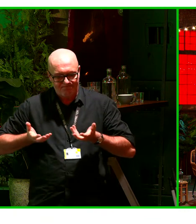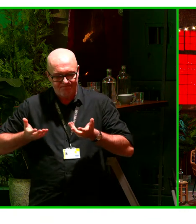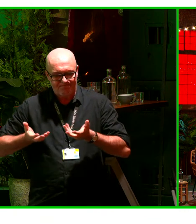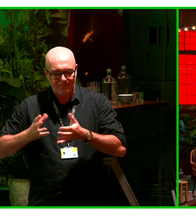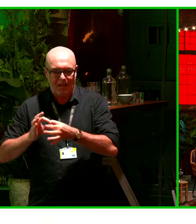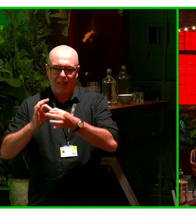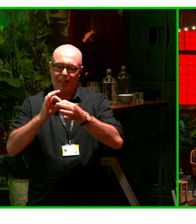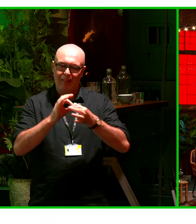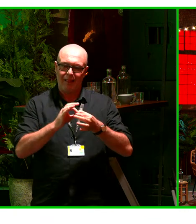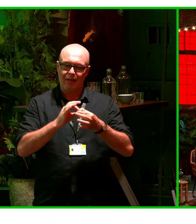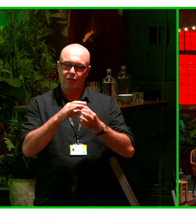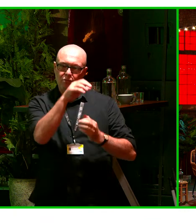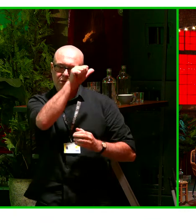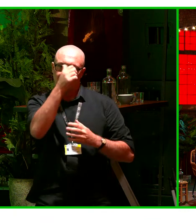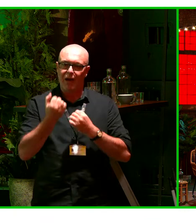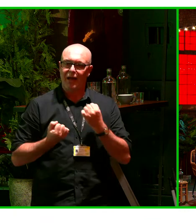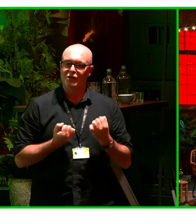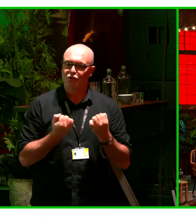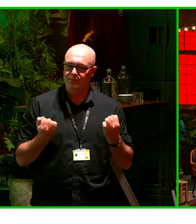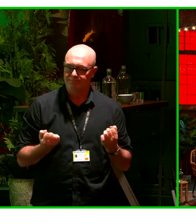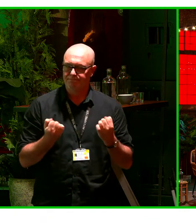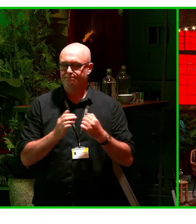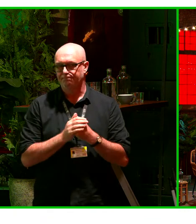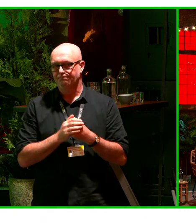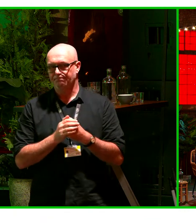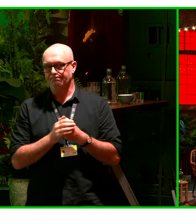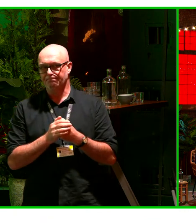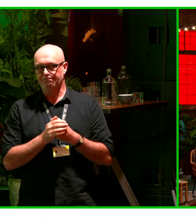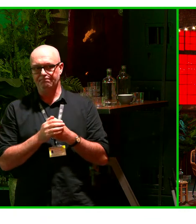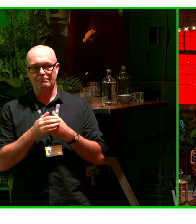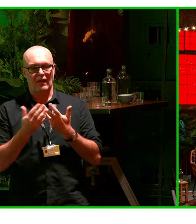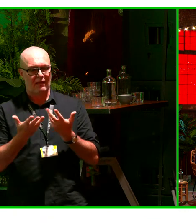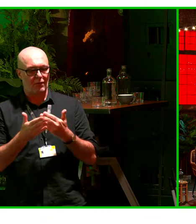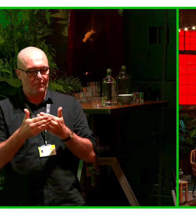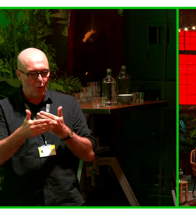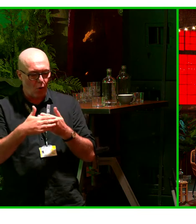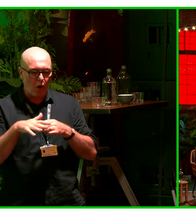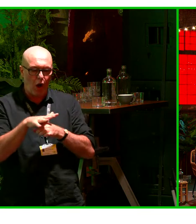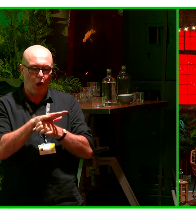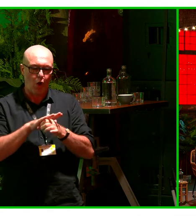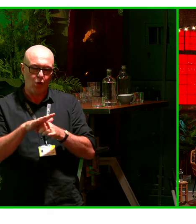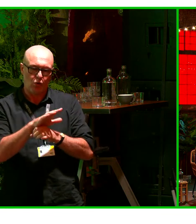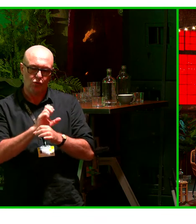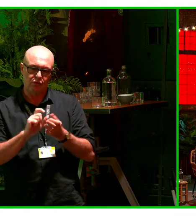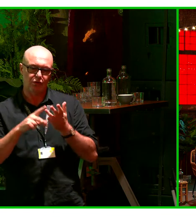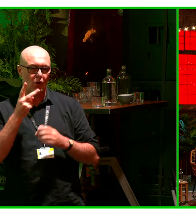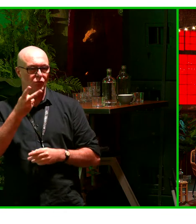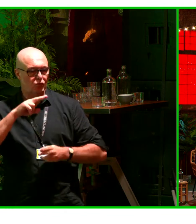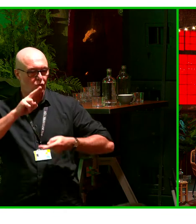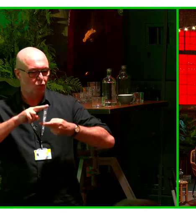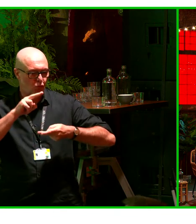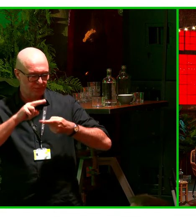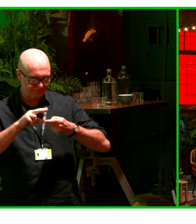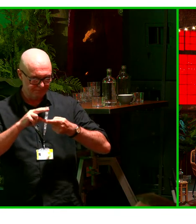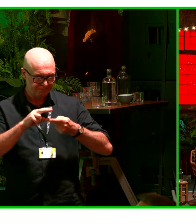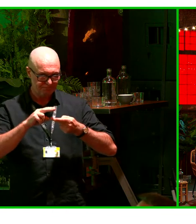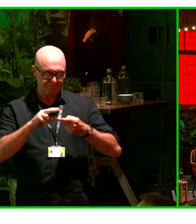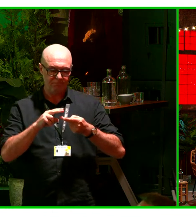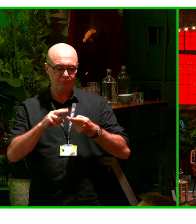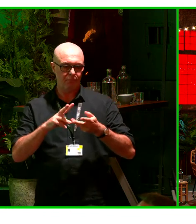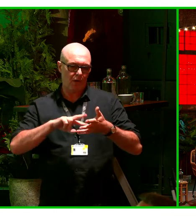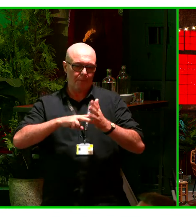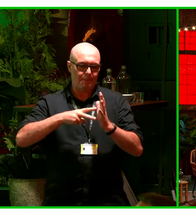smart energy? As we move to increasingly localised and decarbonised sources of heat and power, what further planning and